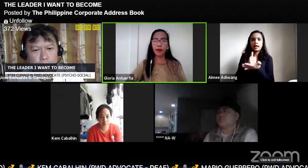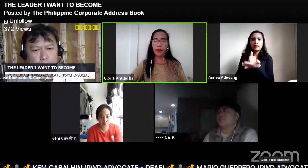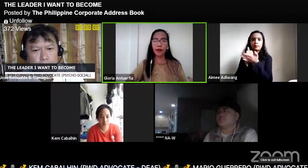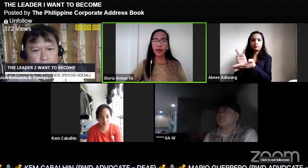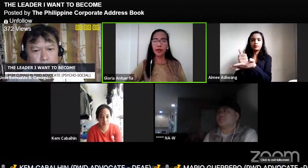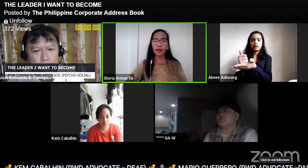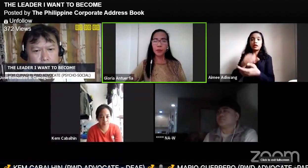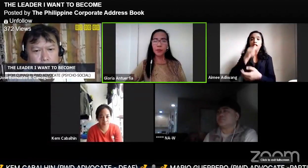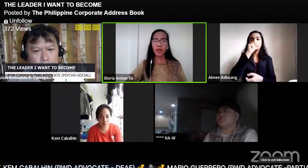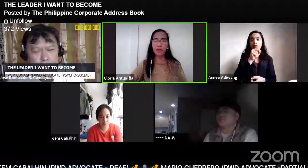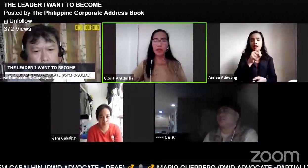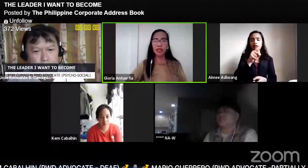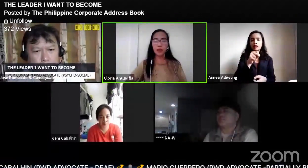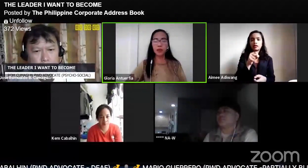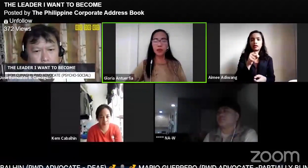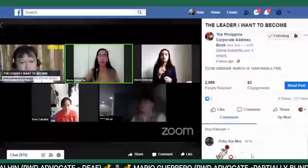a